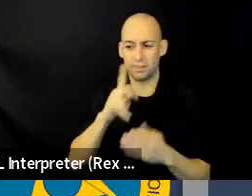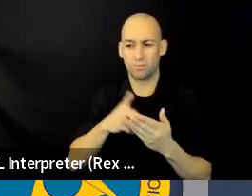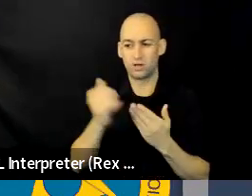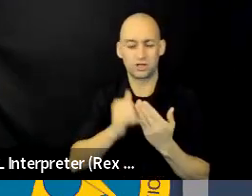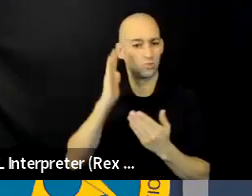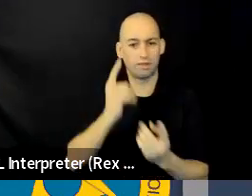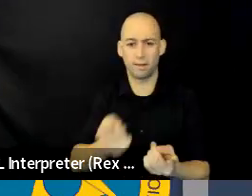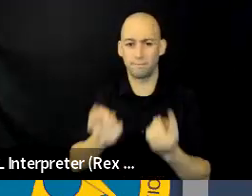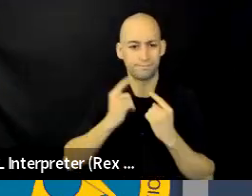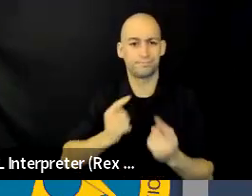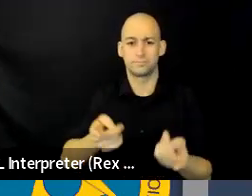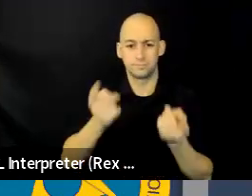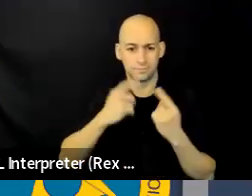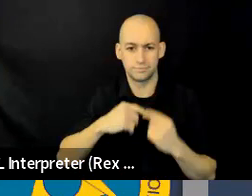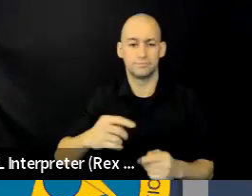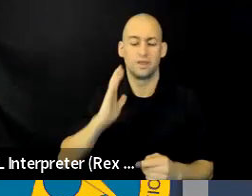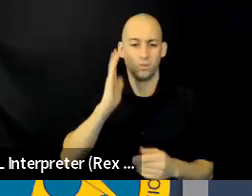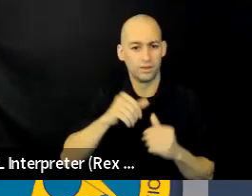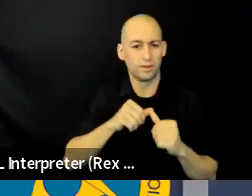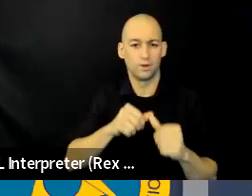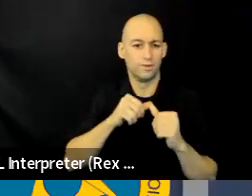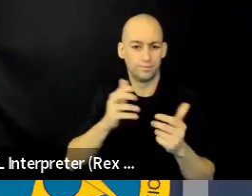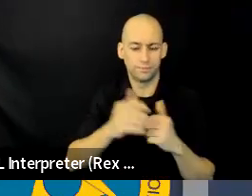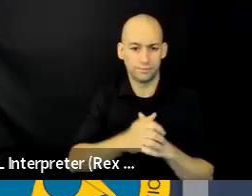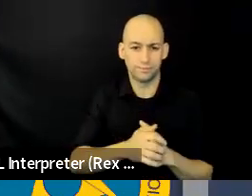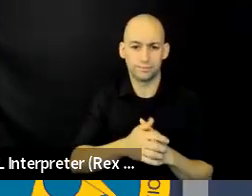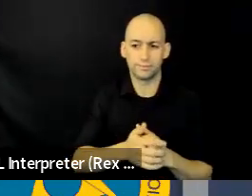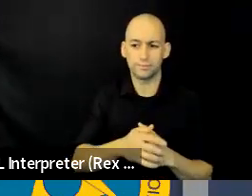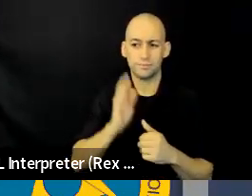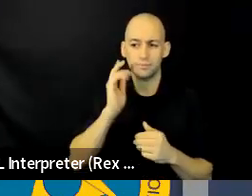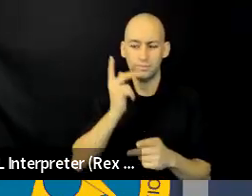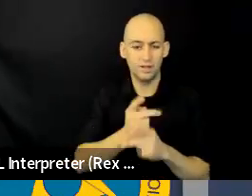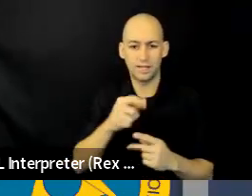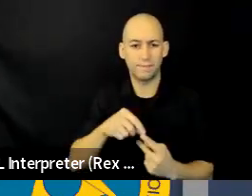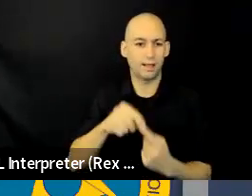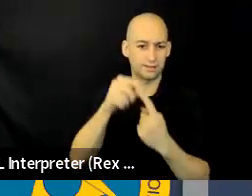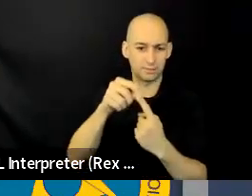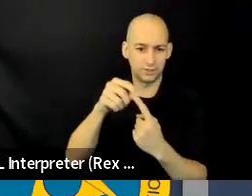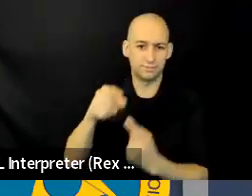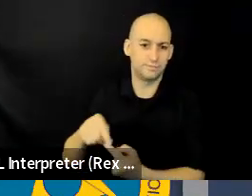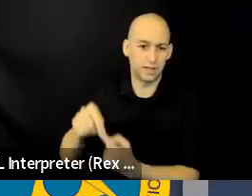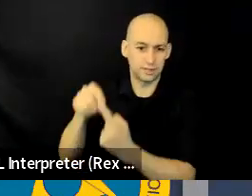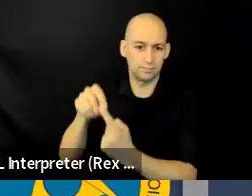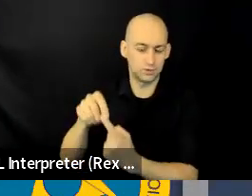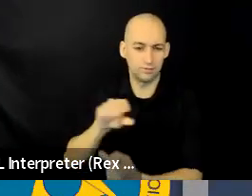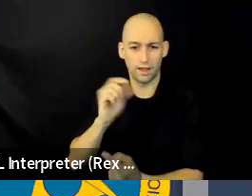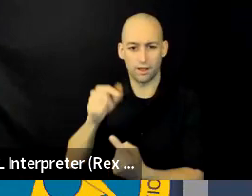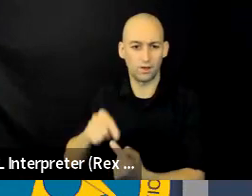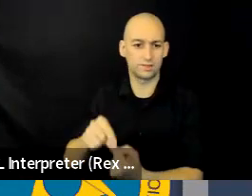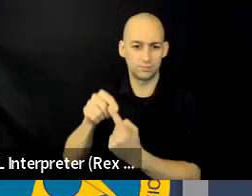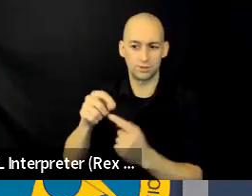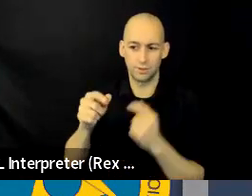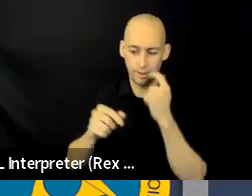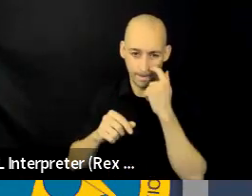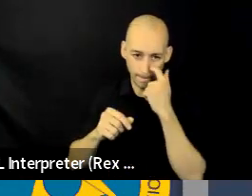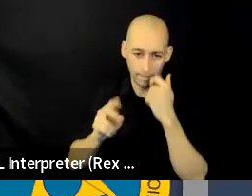coming. And they're just we're going to keep making exceptions. And it's very